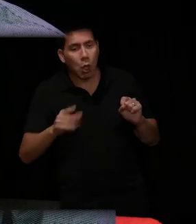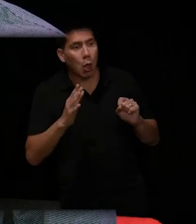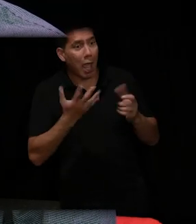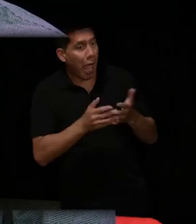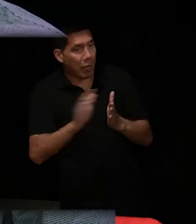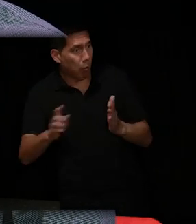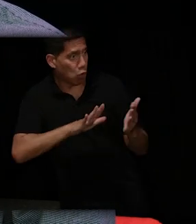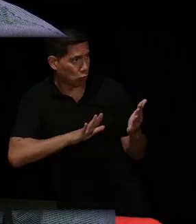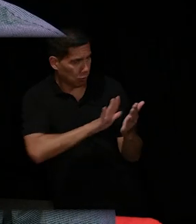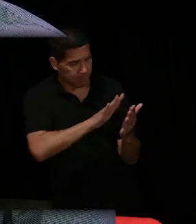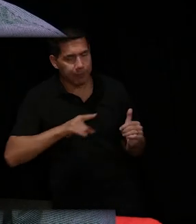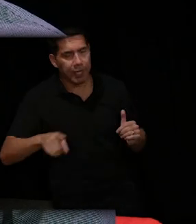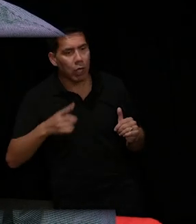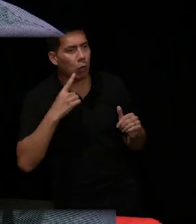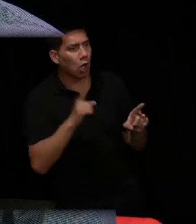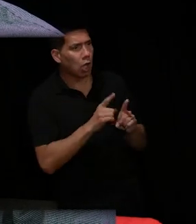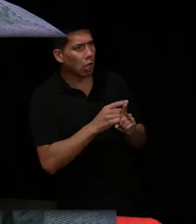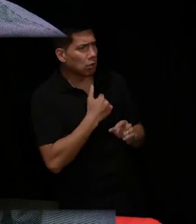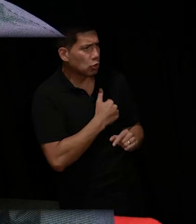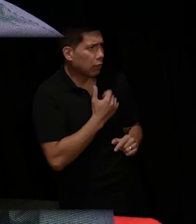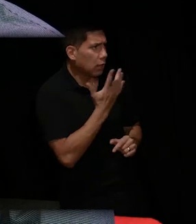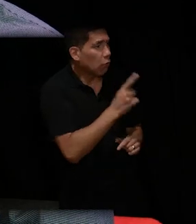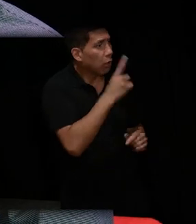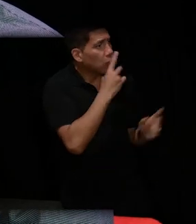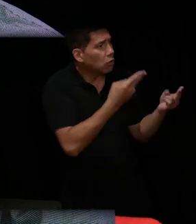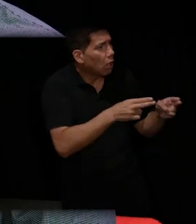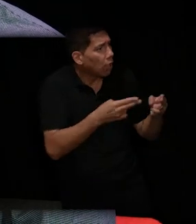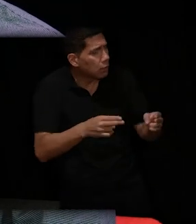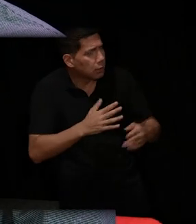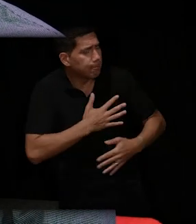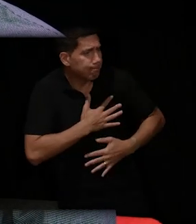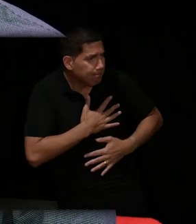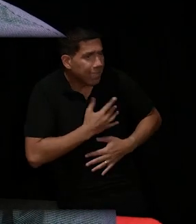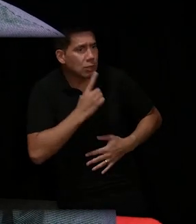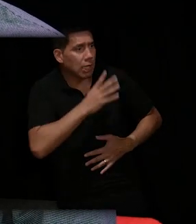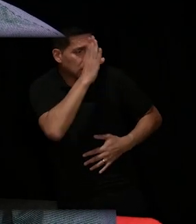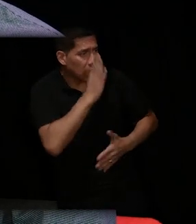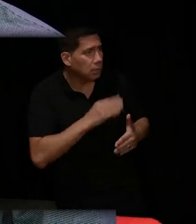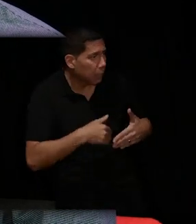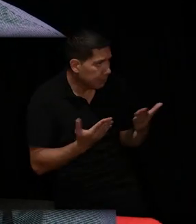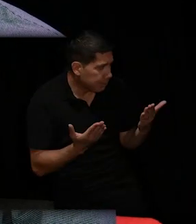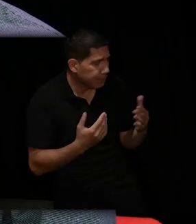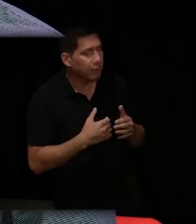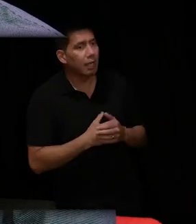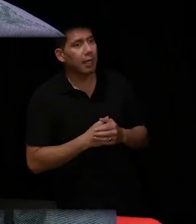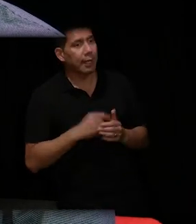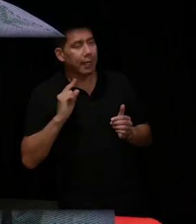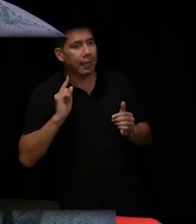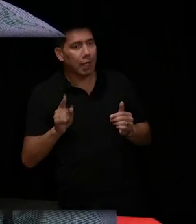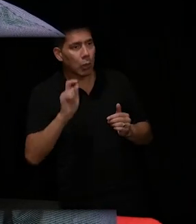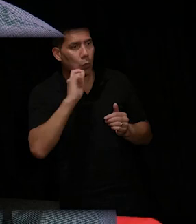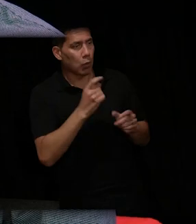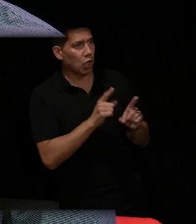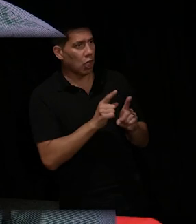eulogize the people who were killed, and he would say that this is a very sad day, And he would sort of do the usual